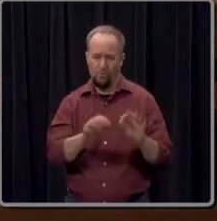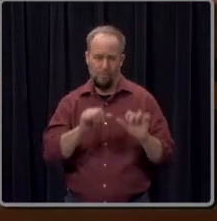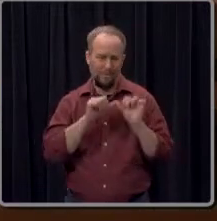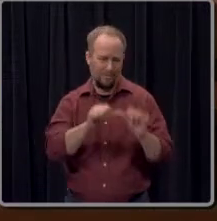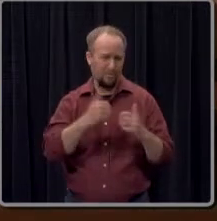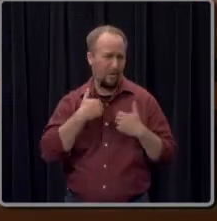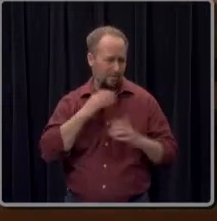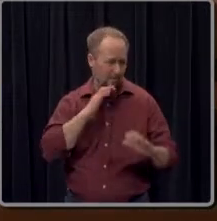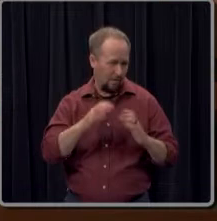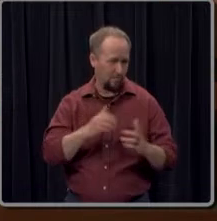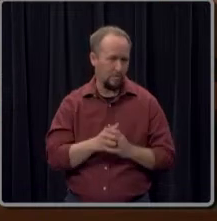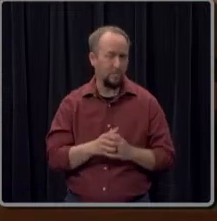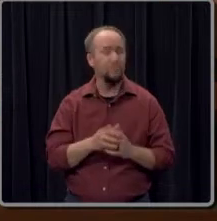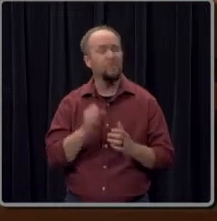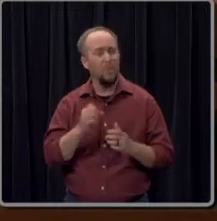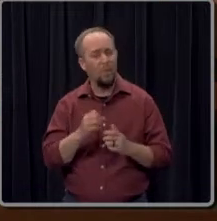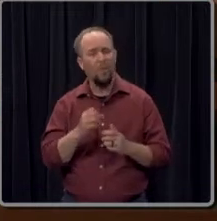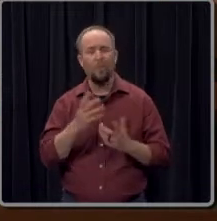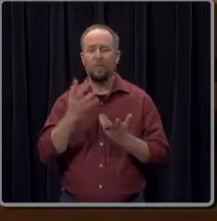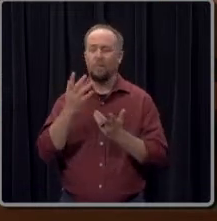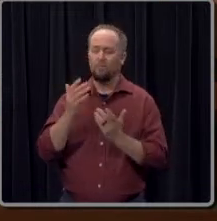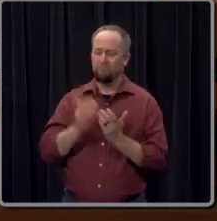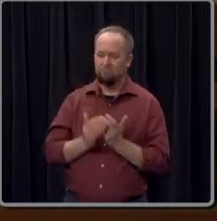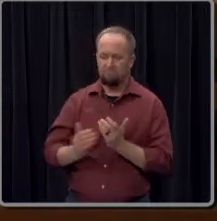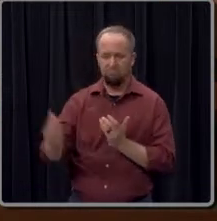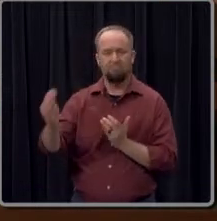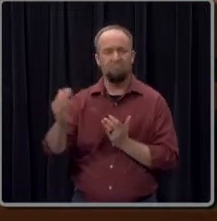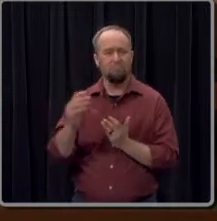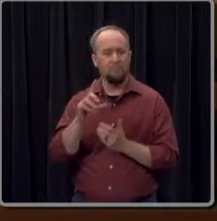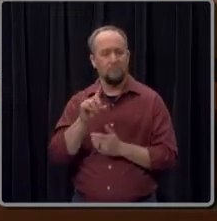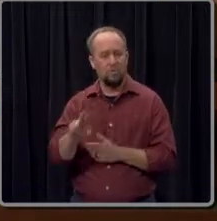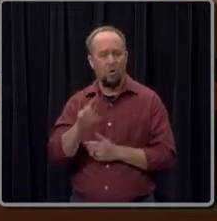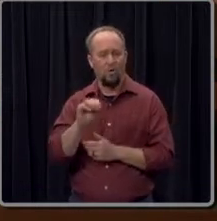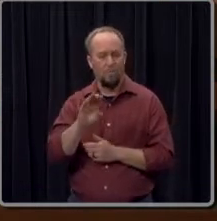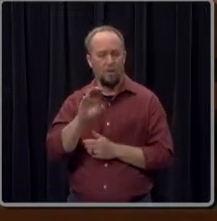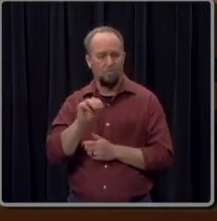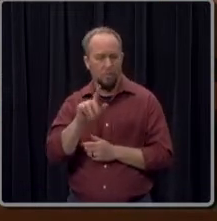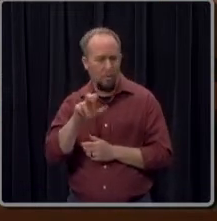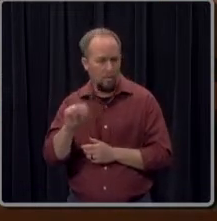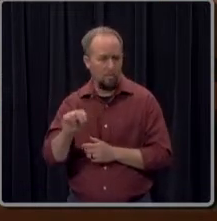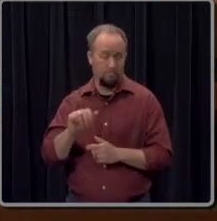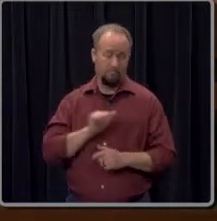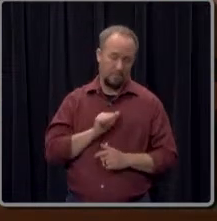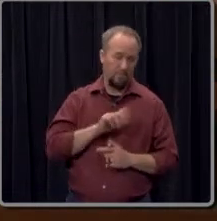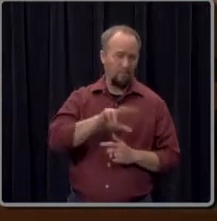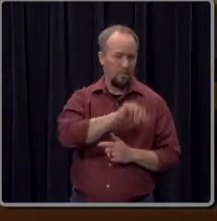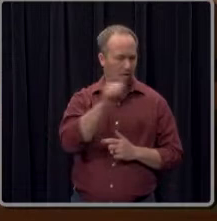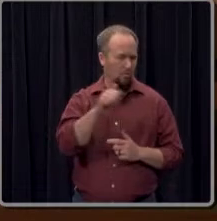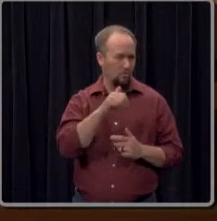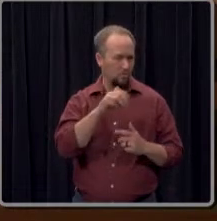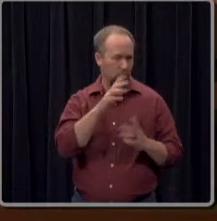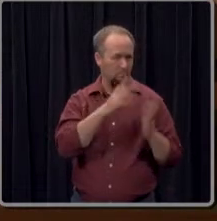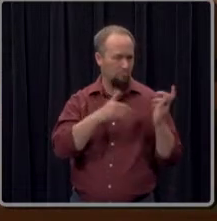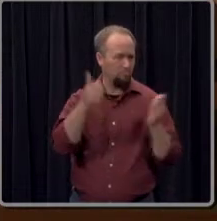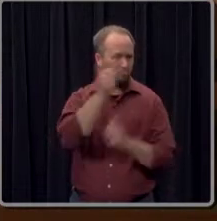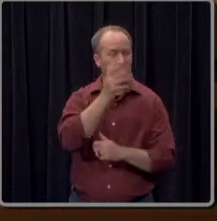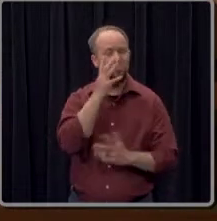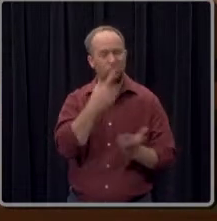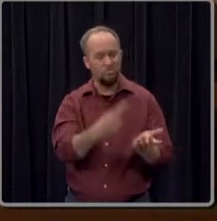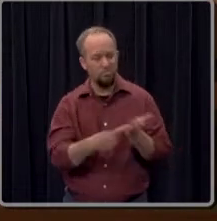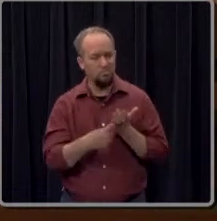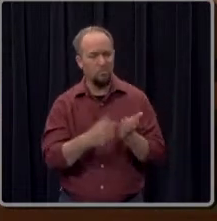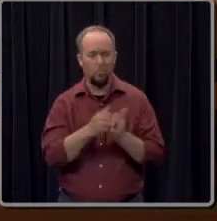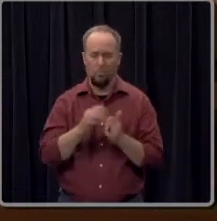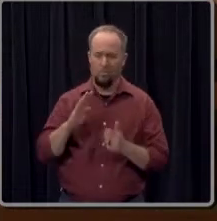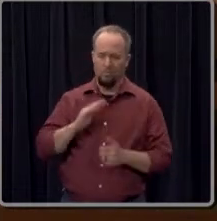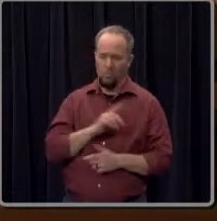conversation. So over the next several weeks, Dr. McMullen, myself, others on our senior team, we'll be having conversations with the Board